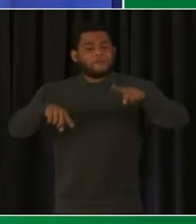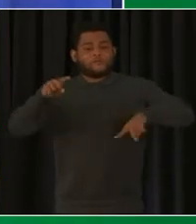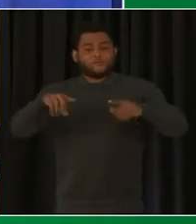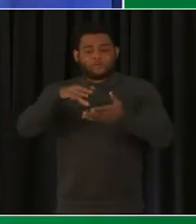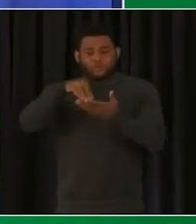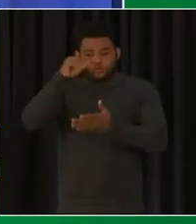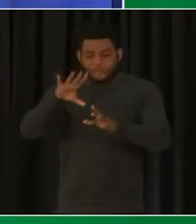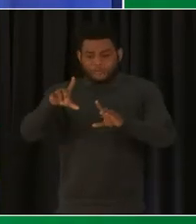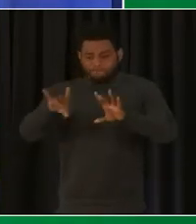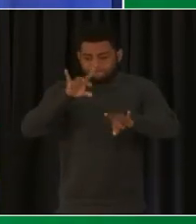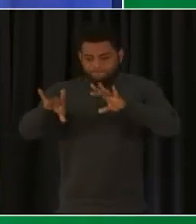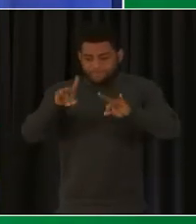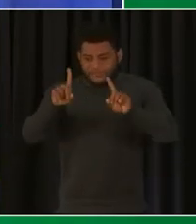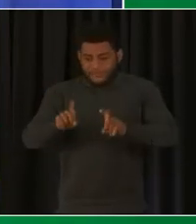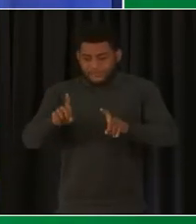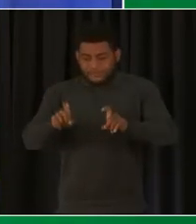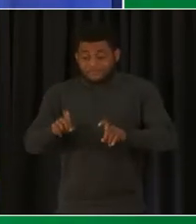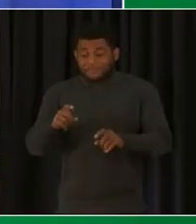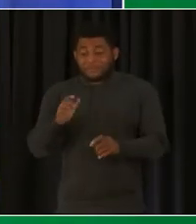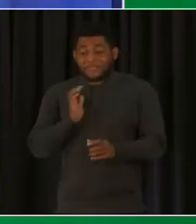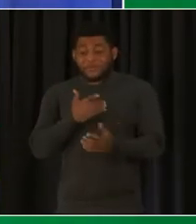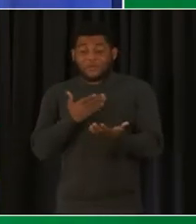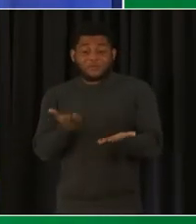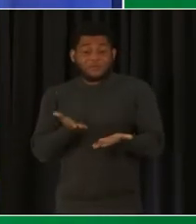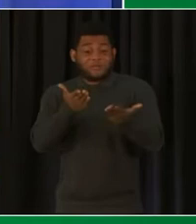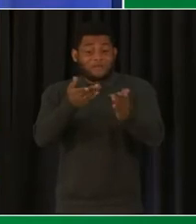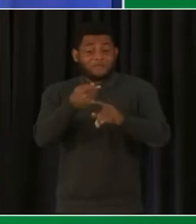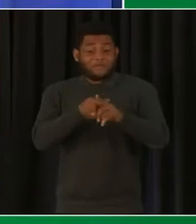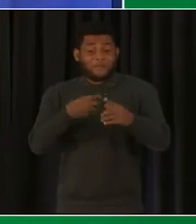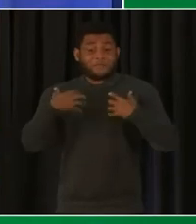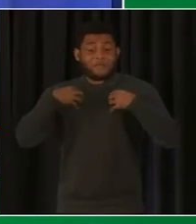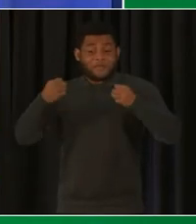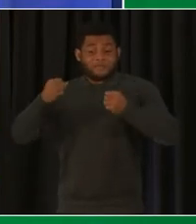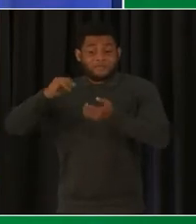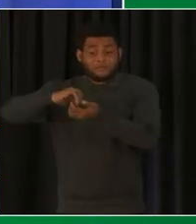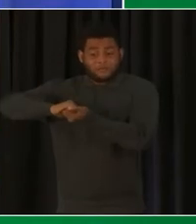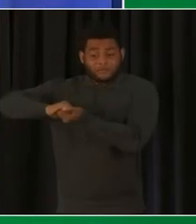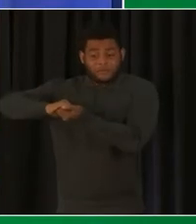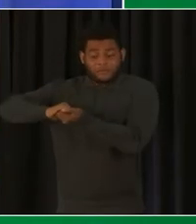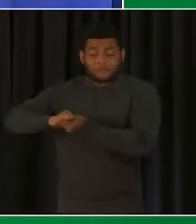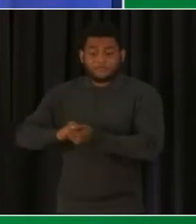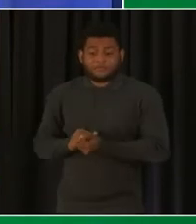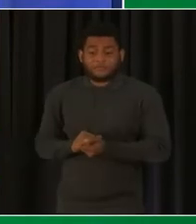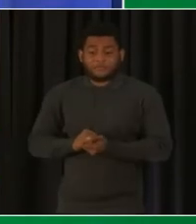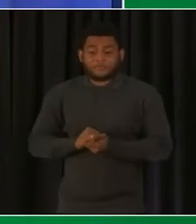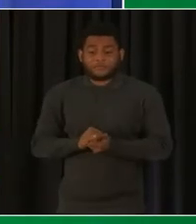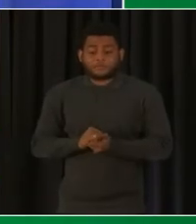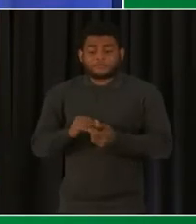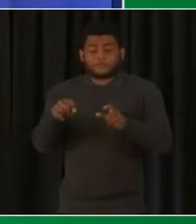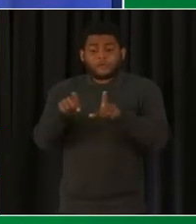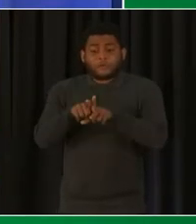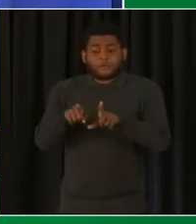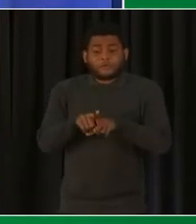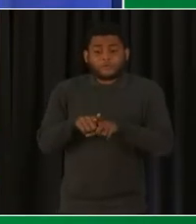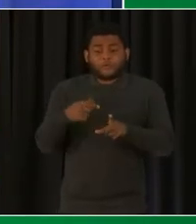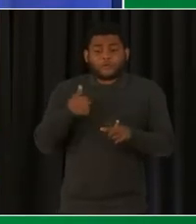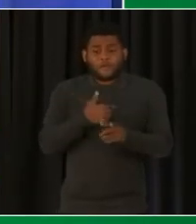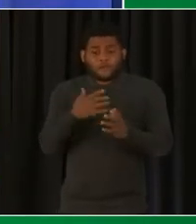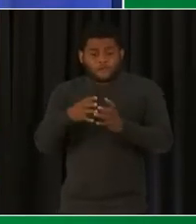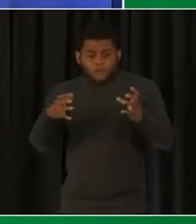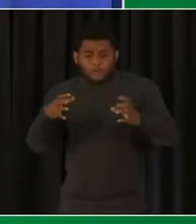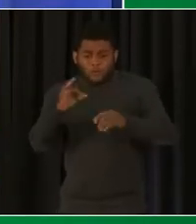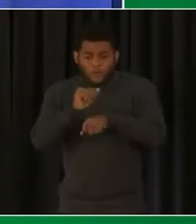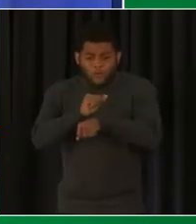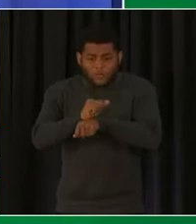recommendation from our health partners. Certainly, as the Chancellor mentioned, we also are doing a lot of work to coach all